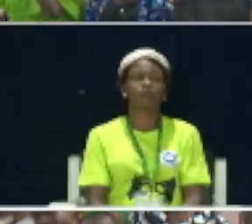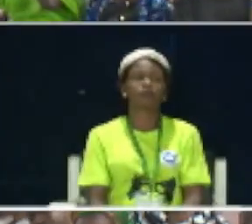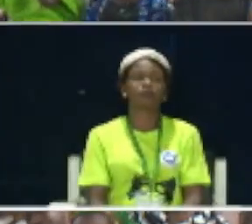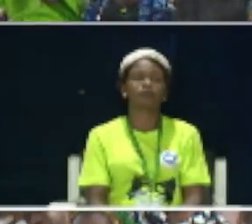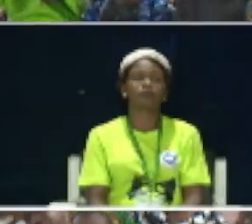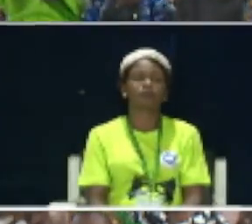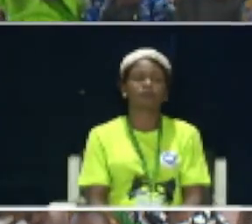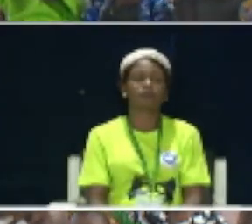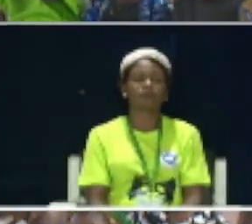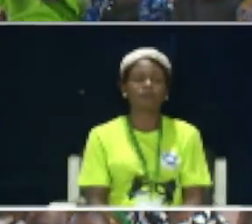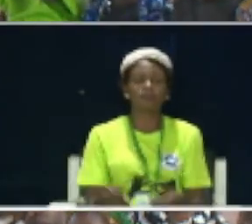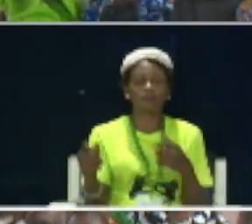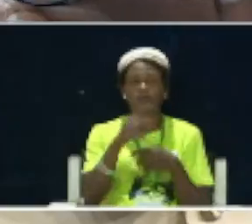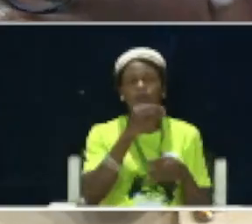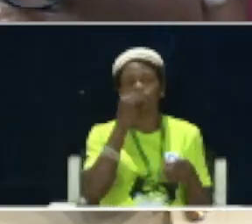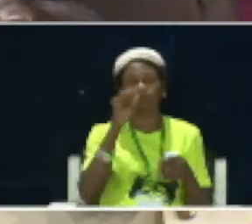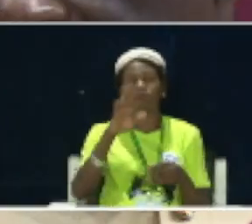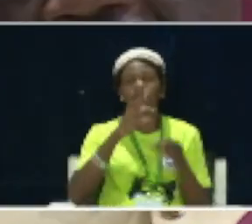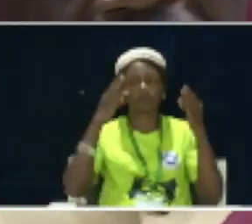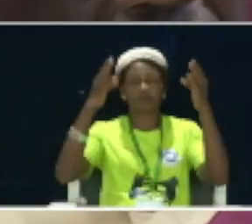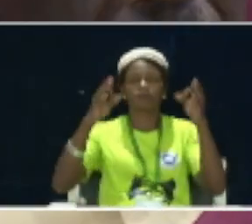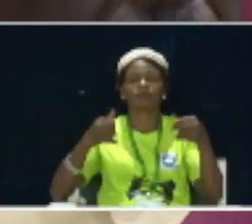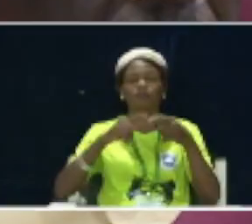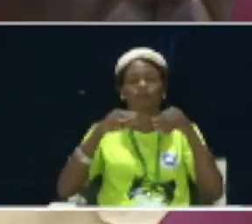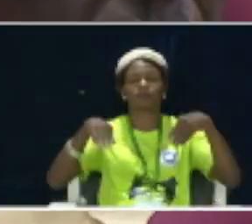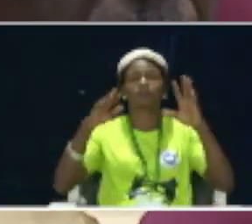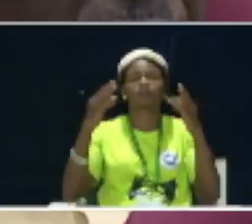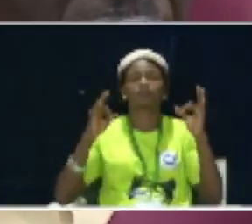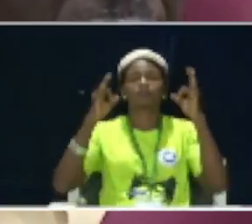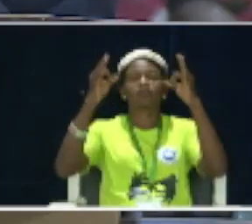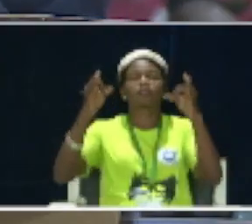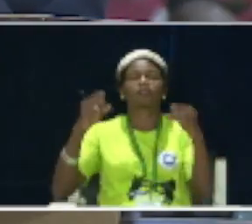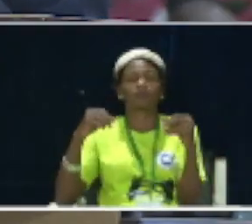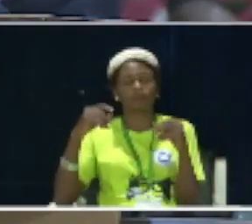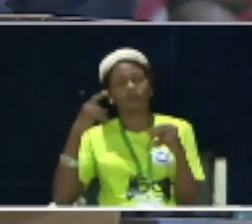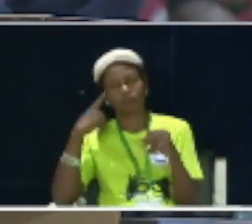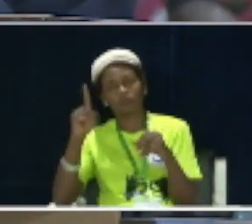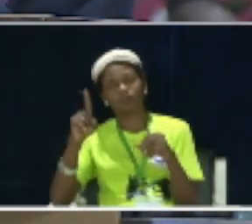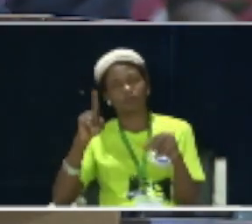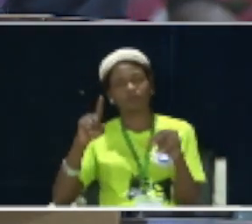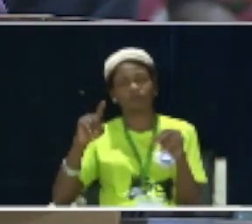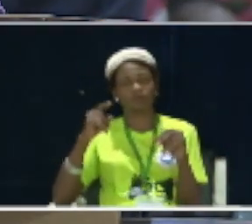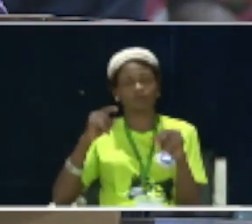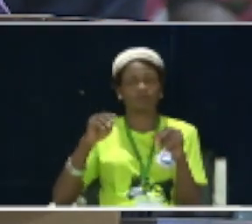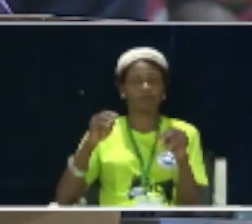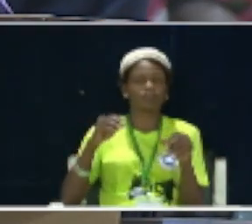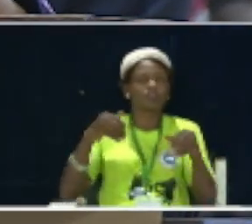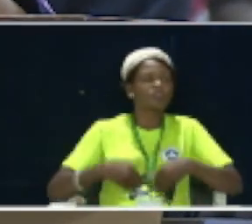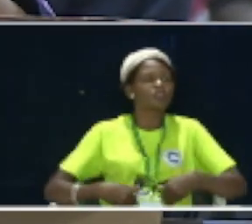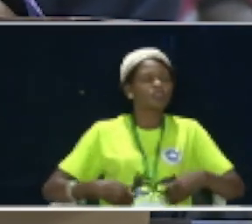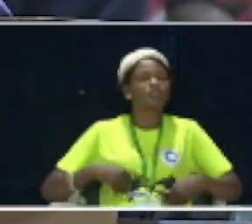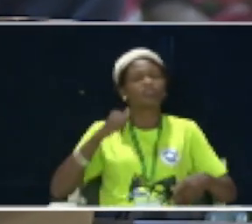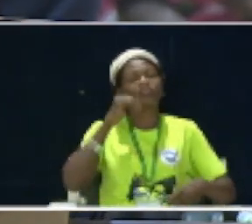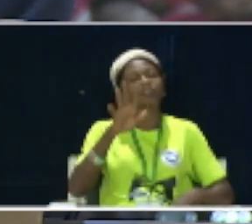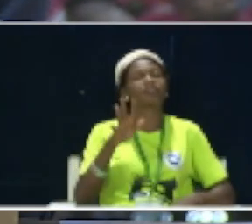How do you eat your future? How do you sell your future for transient things? Young girl,